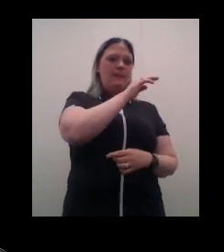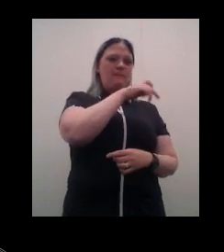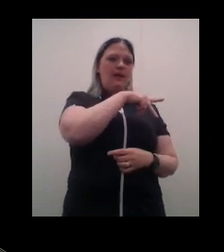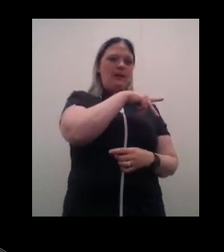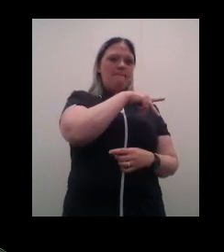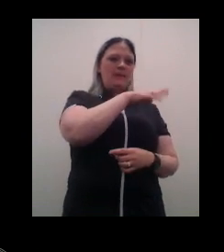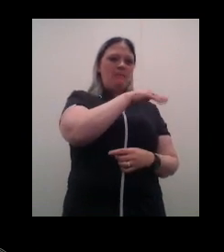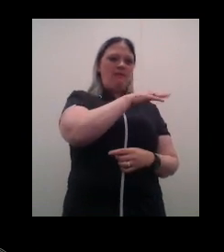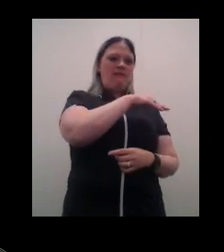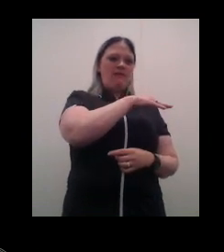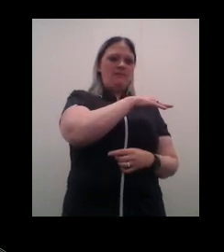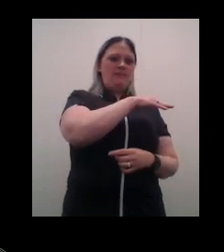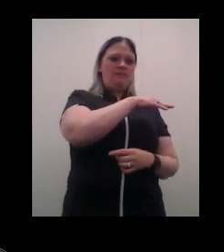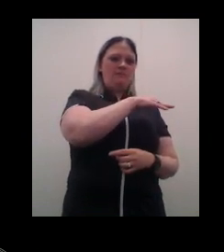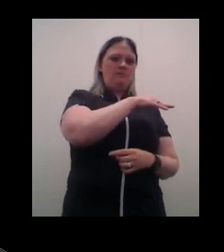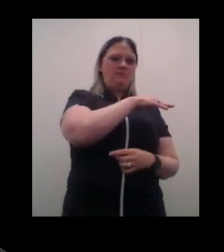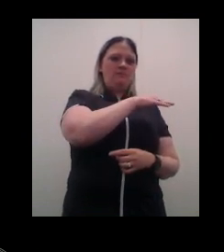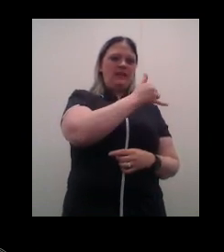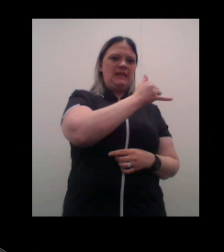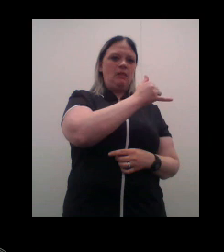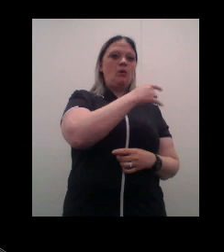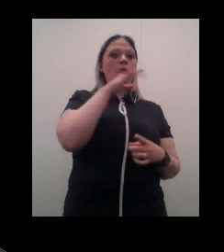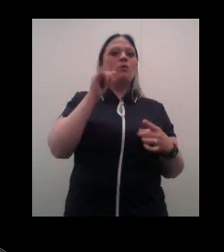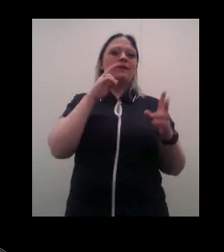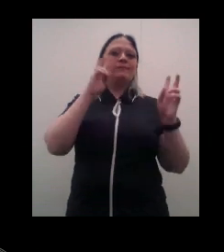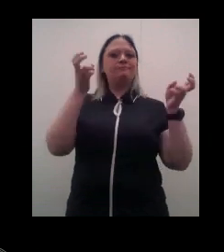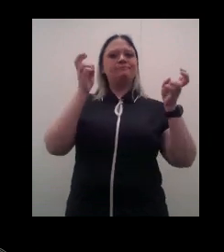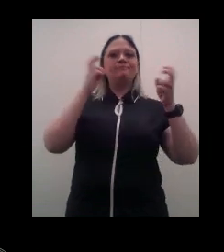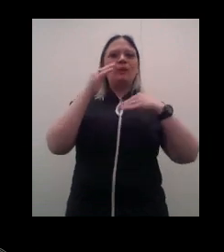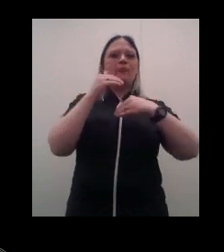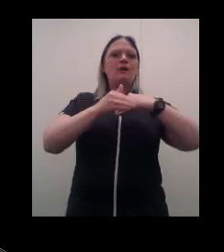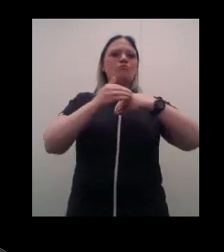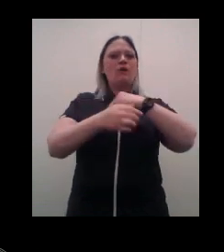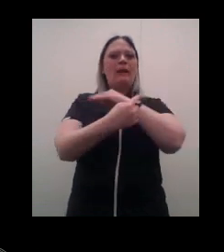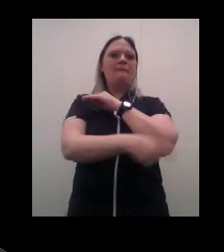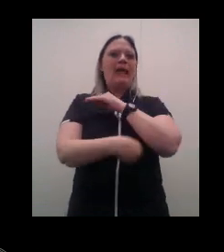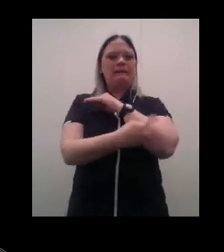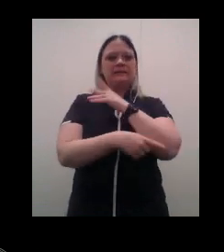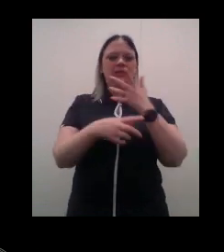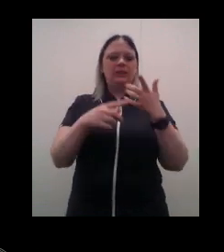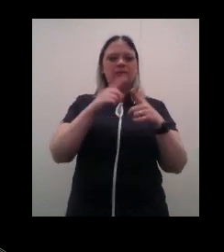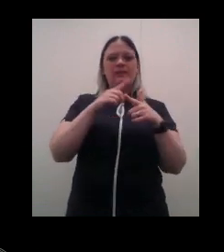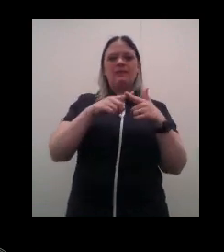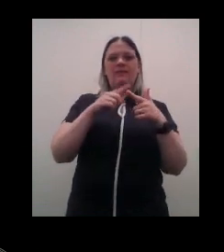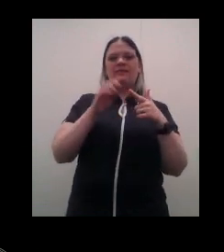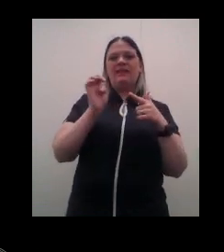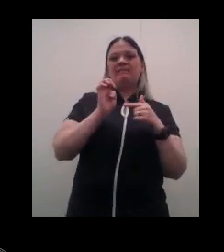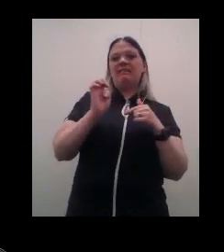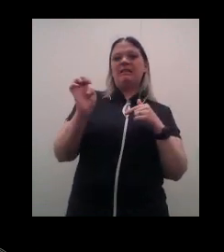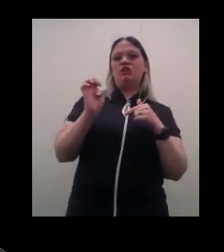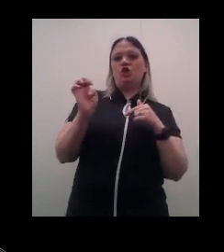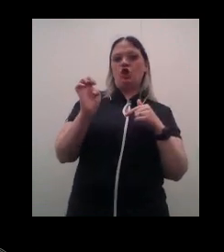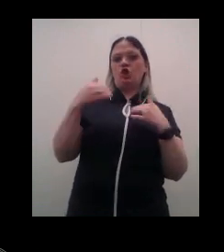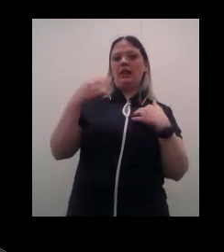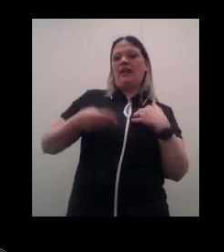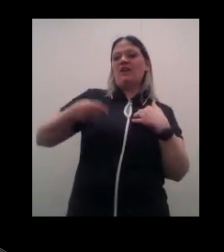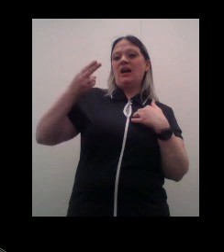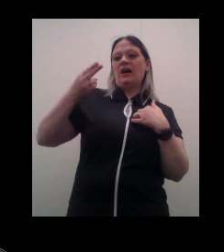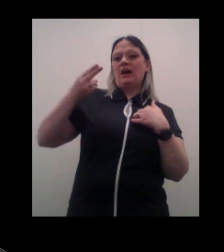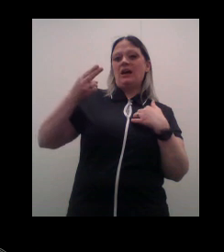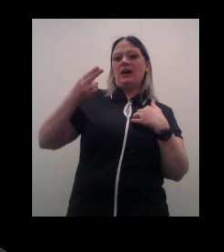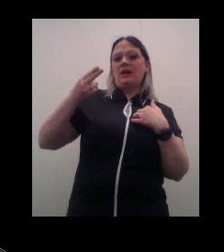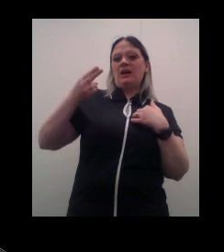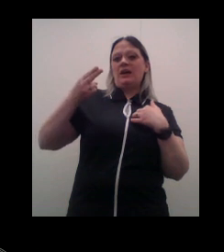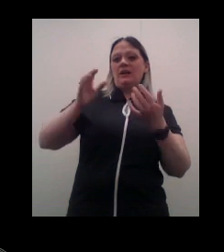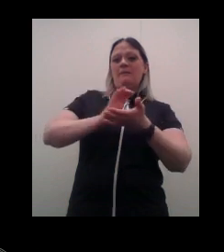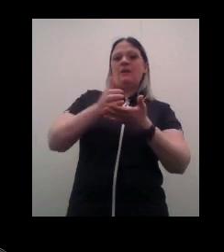that's the breadbasket of Erie County, as well as our eastern suburbs, which have a high number of dairy and